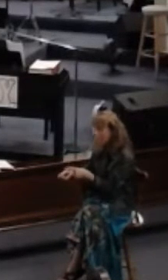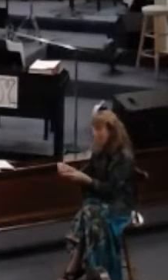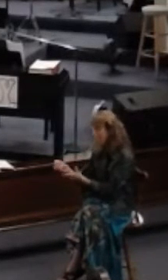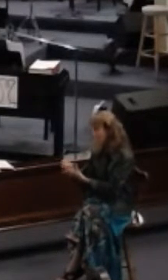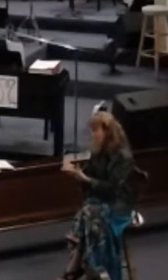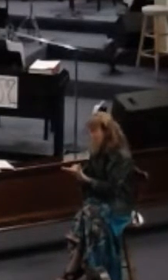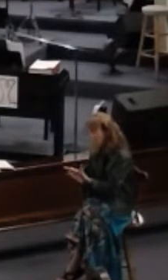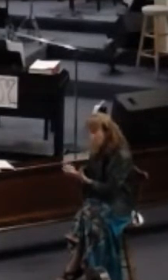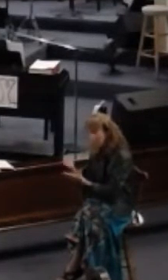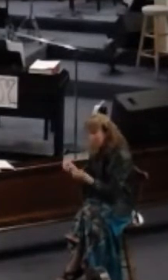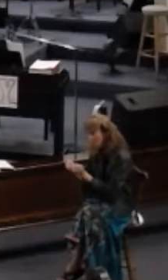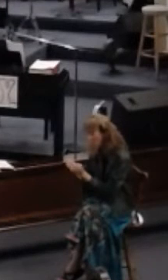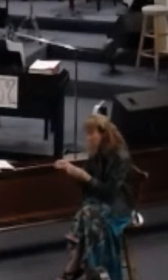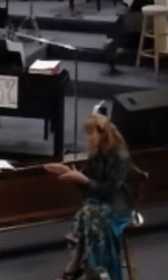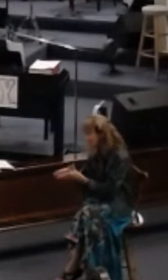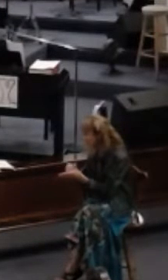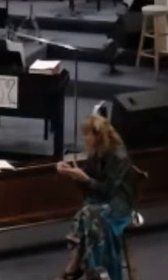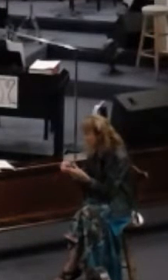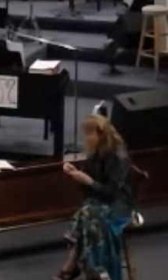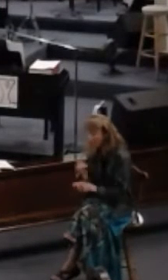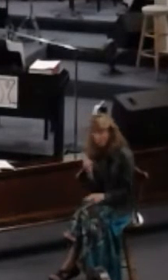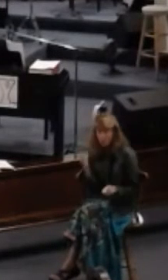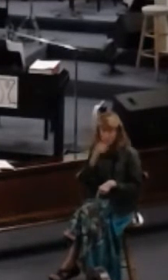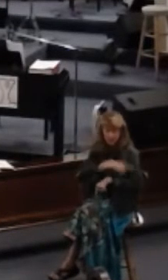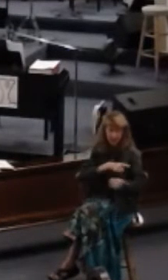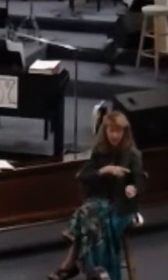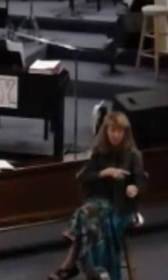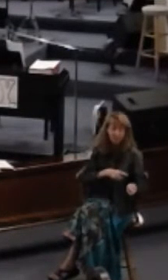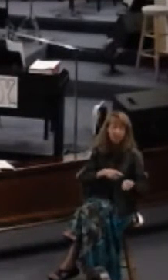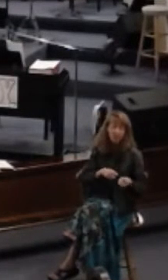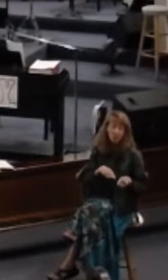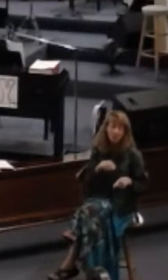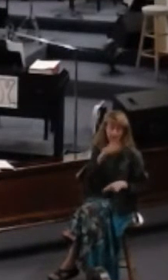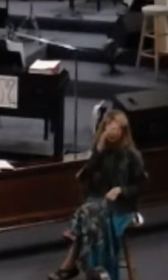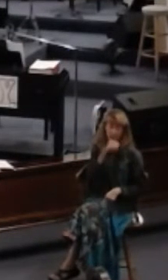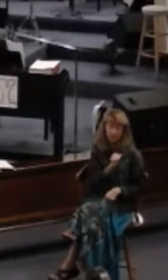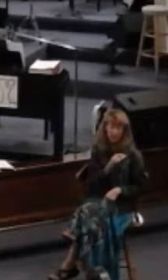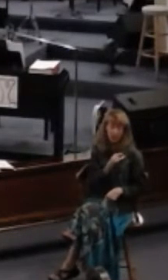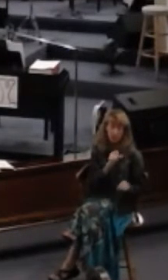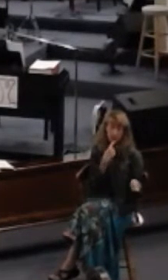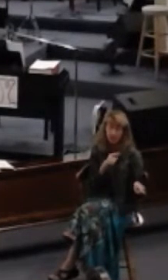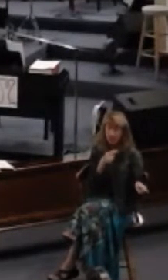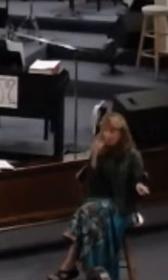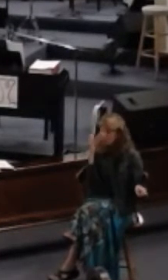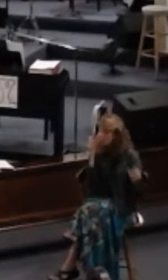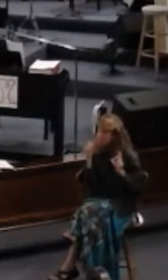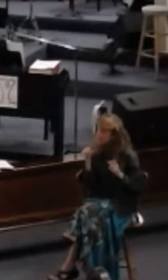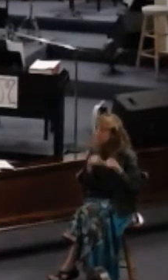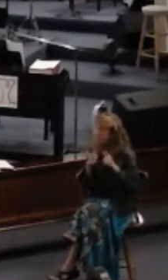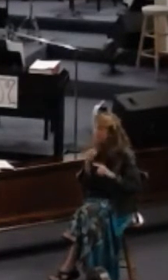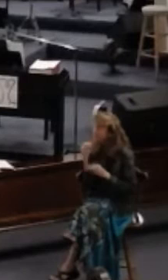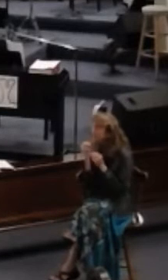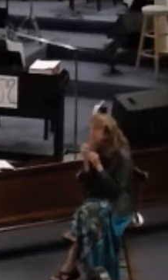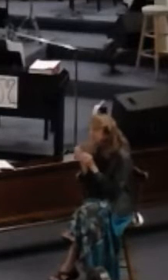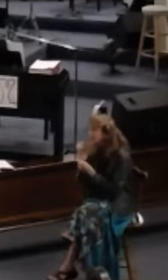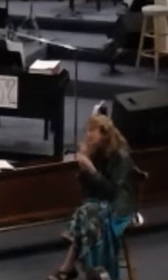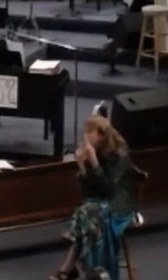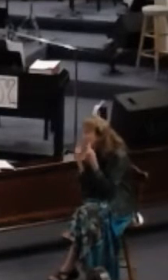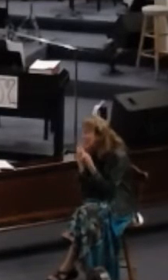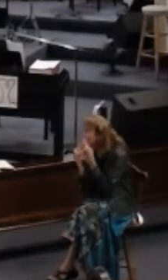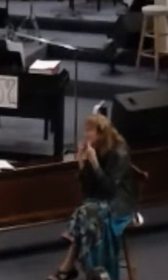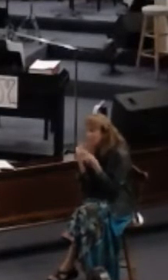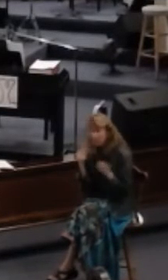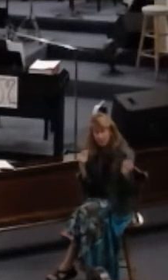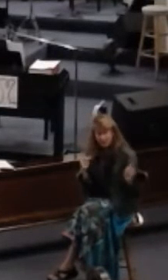heart. Then one day, as Dürer was working on a painting, he heard mumbling in the next room from his friend, and thinking something might be